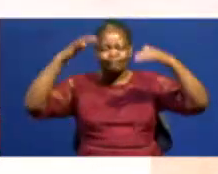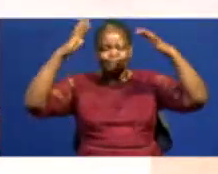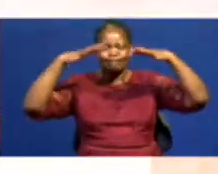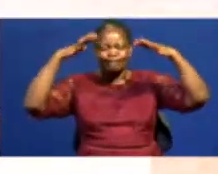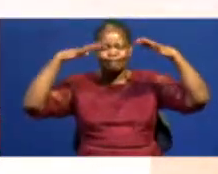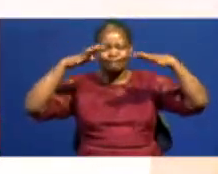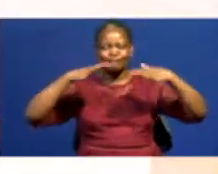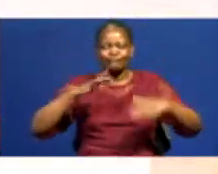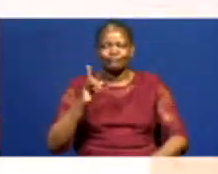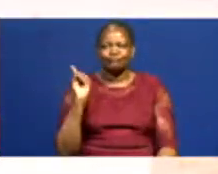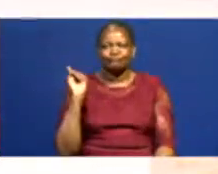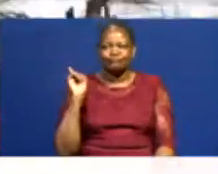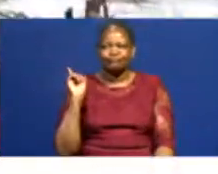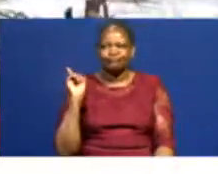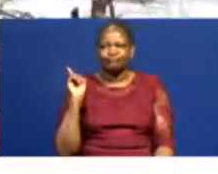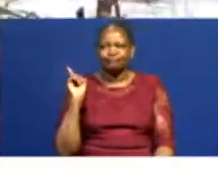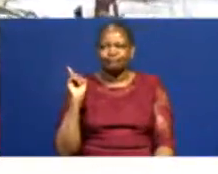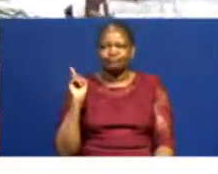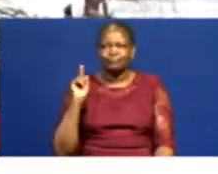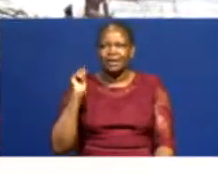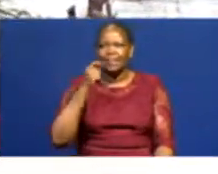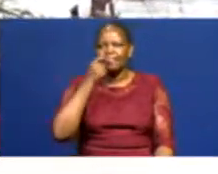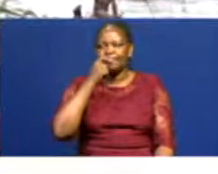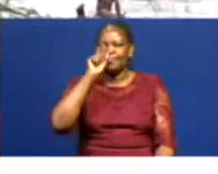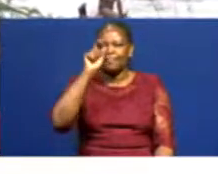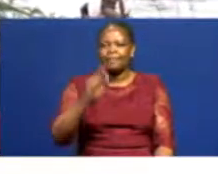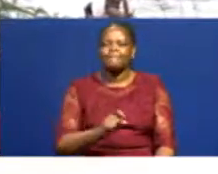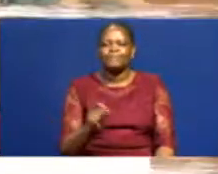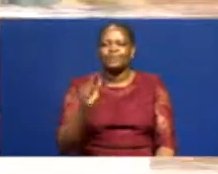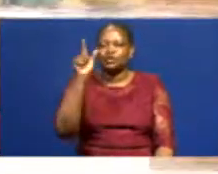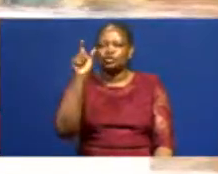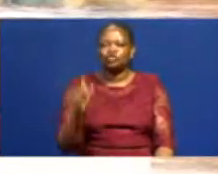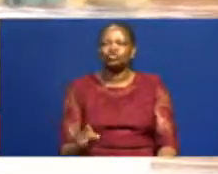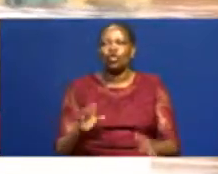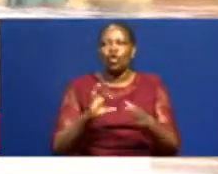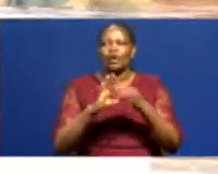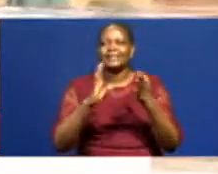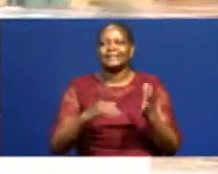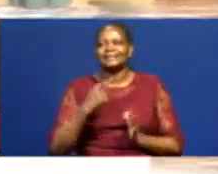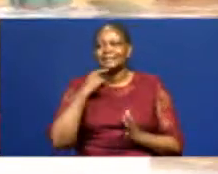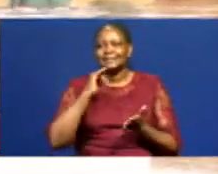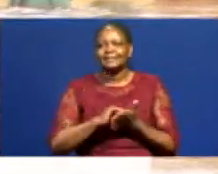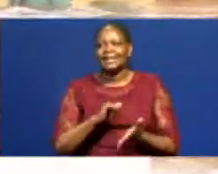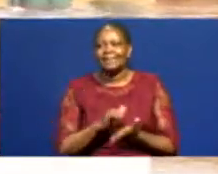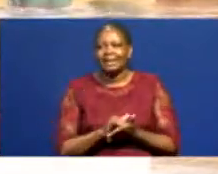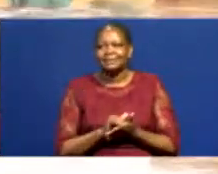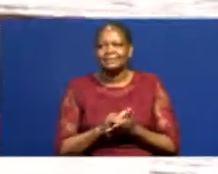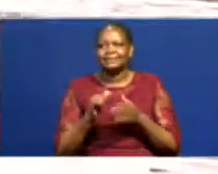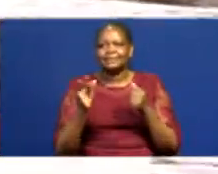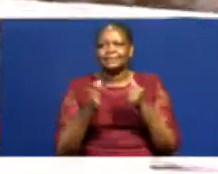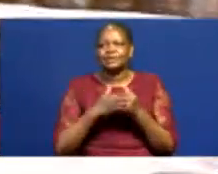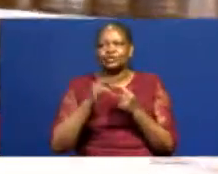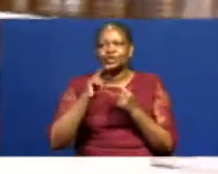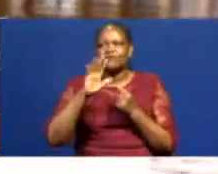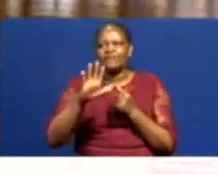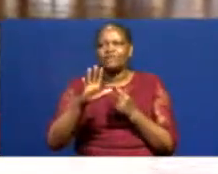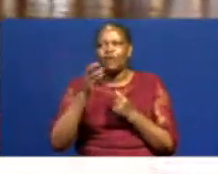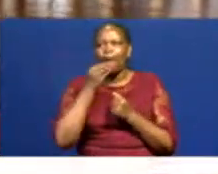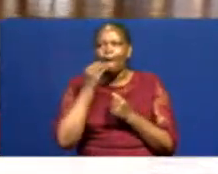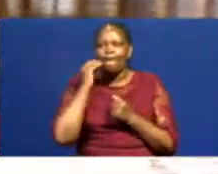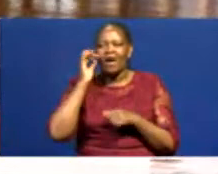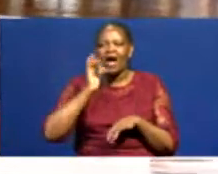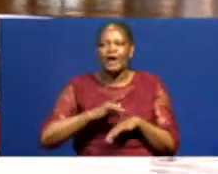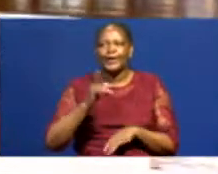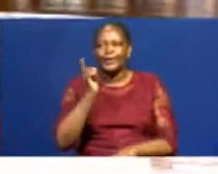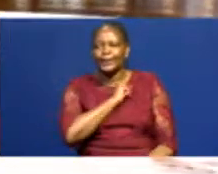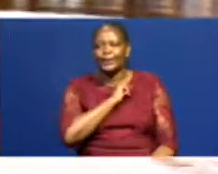Speaking to KBC on phone, Kenya Red Cross Coast Regional Coordinator Hassan Musa revealed that at least 825 homes have been affected